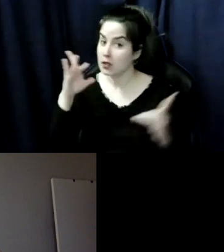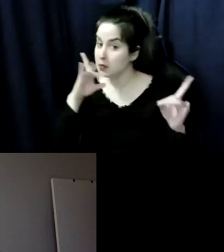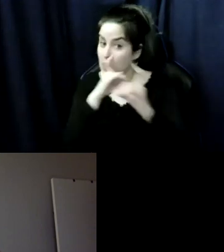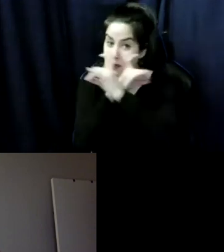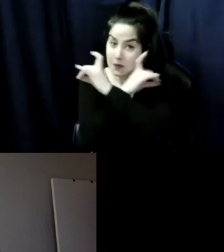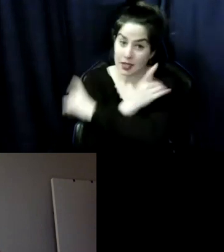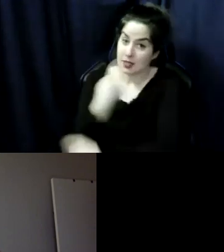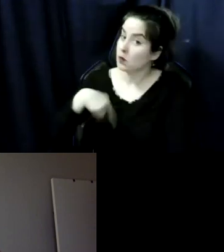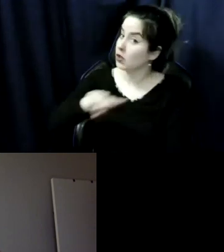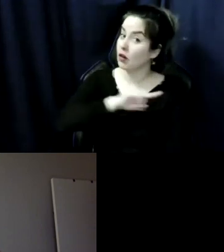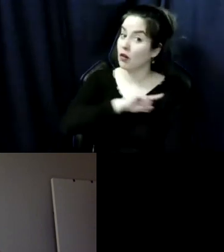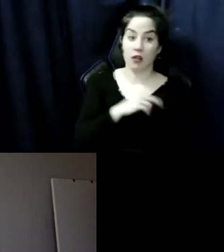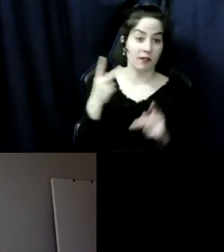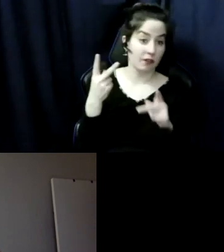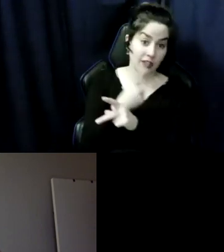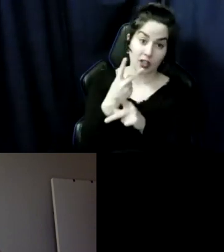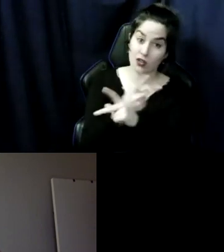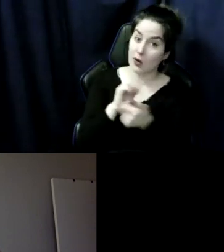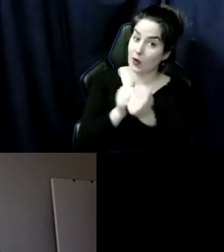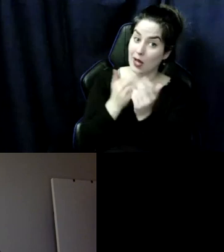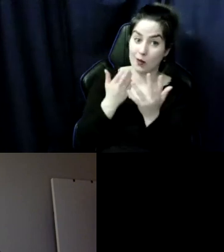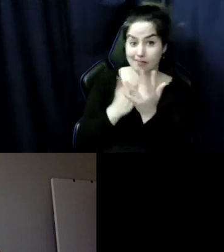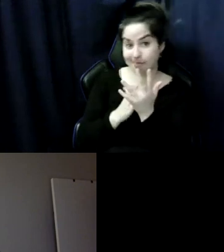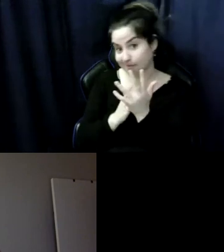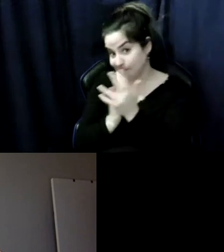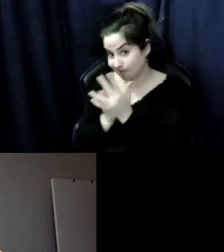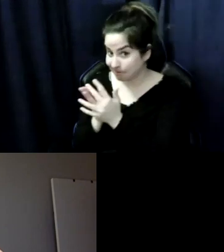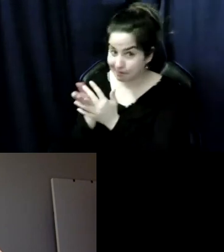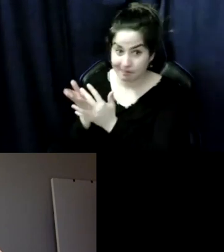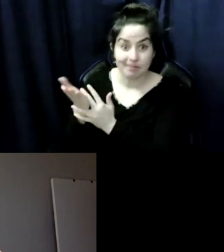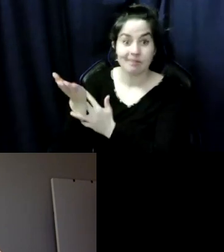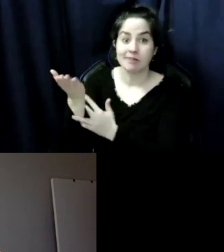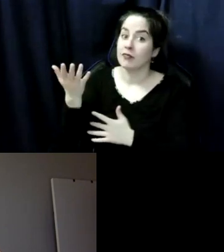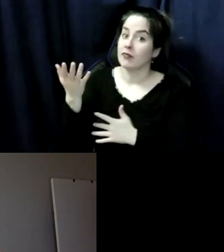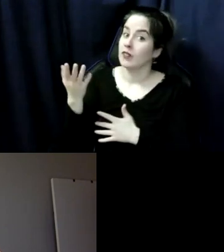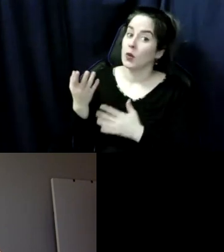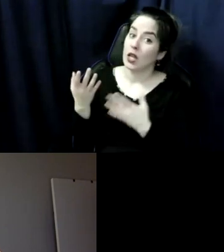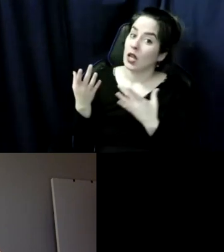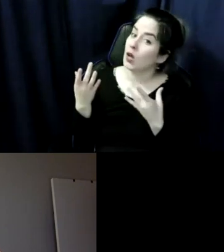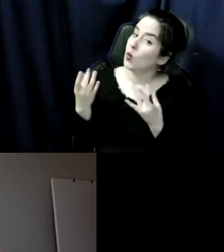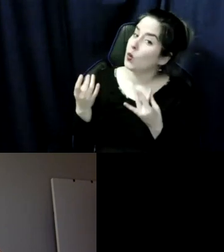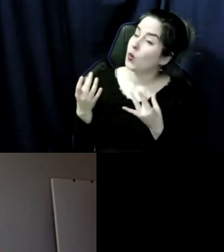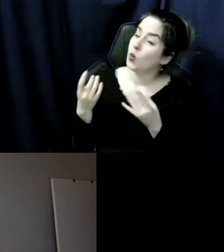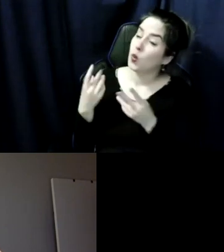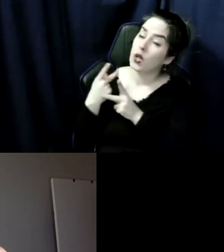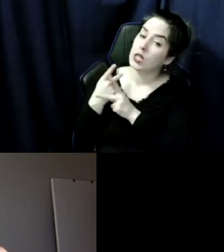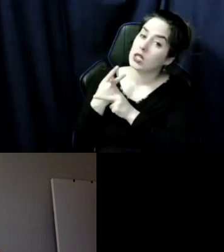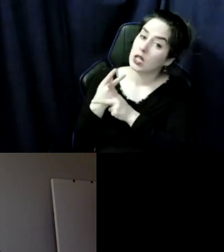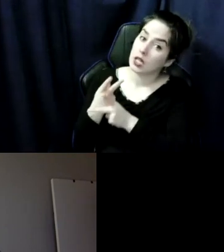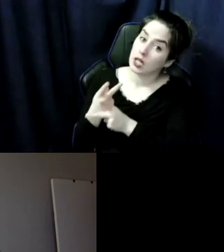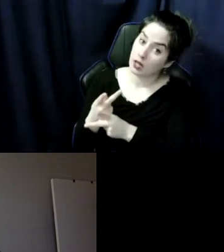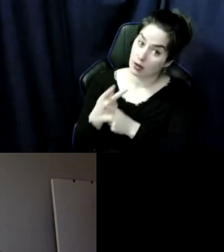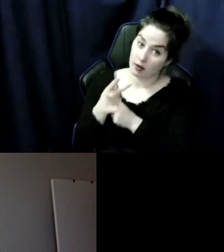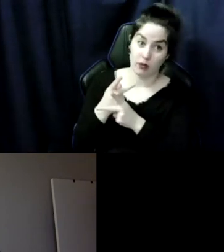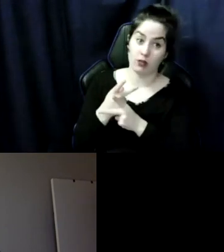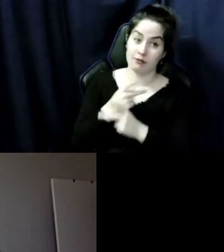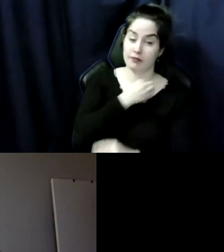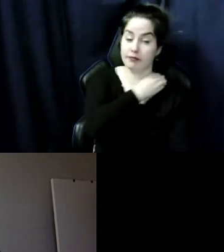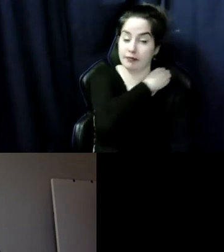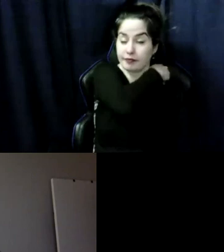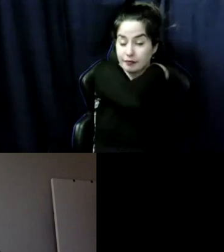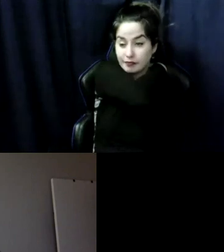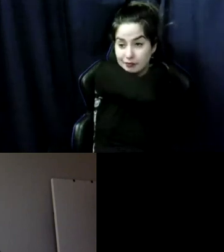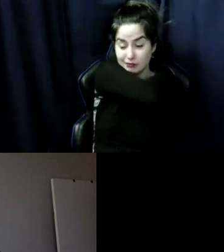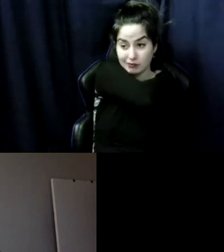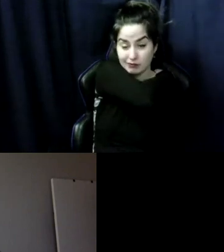so carefully and with such attention and nuance that it is going to be the material of all of